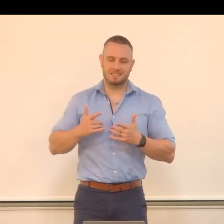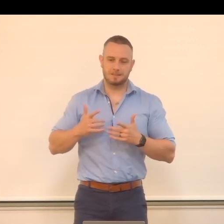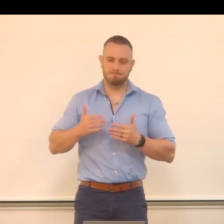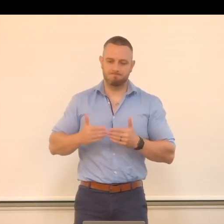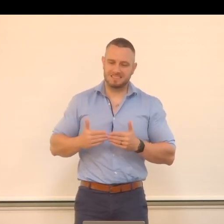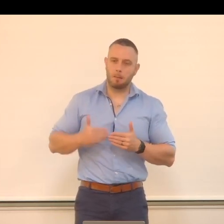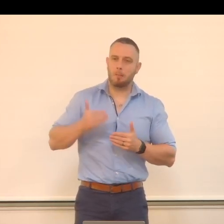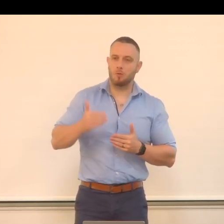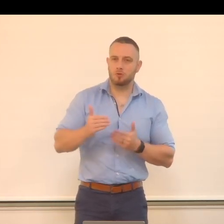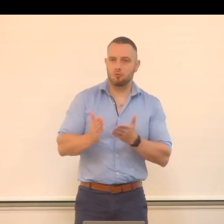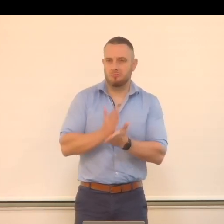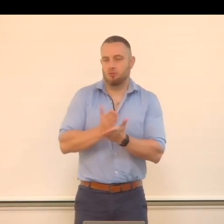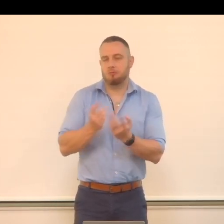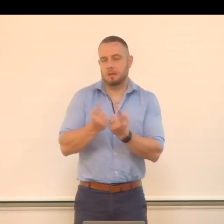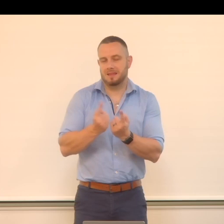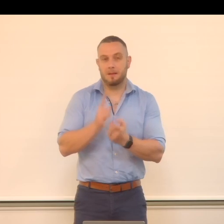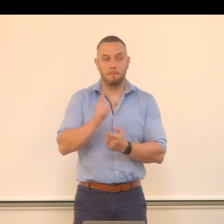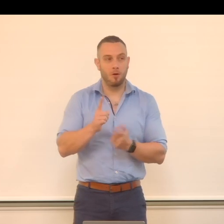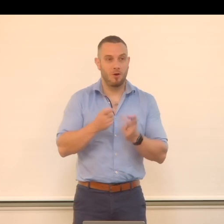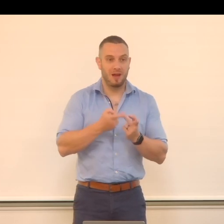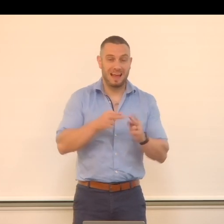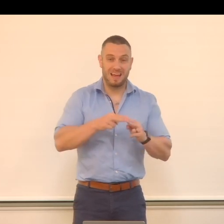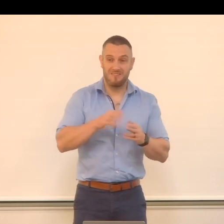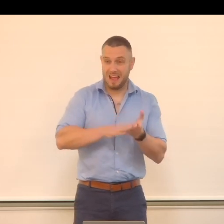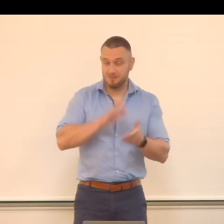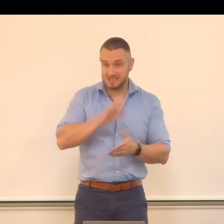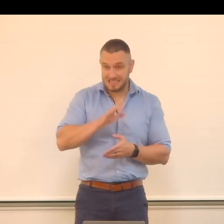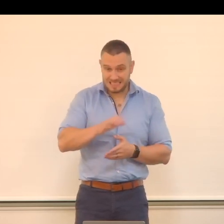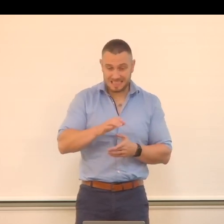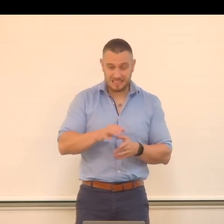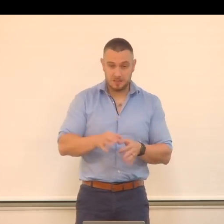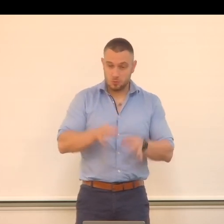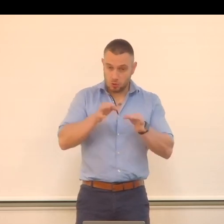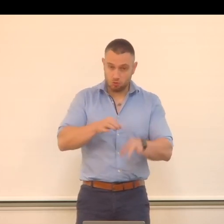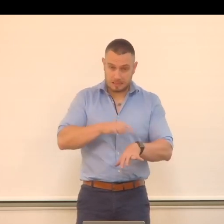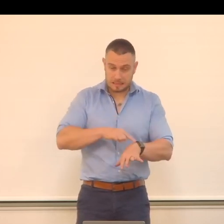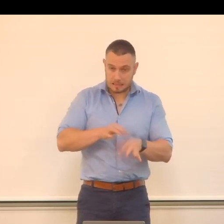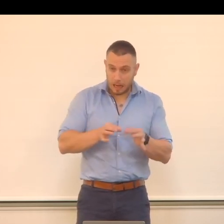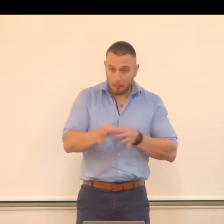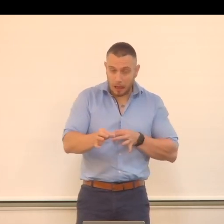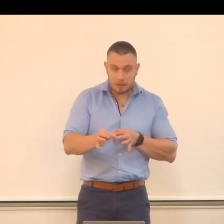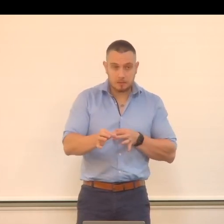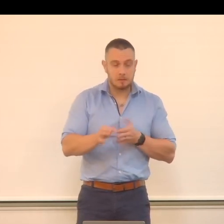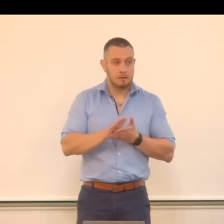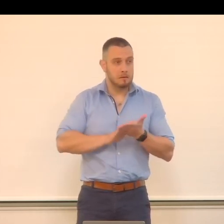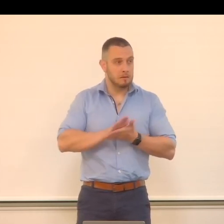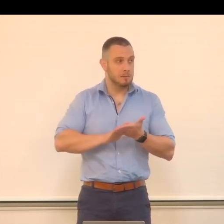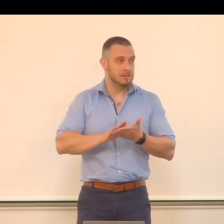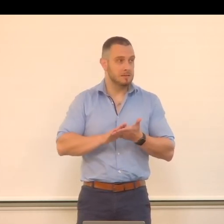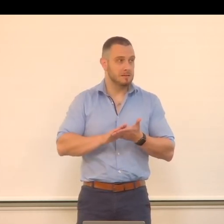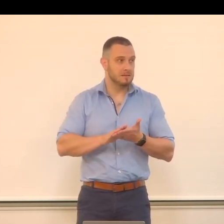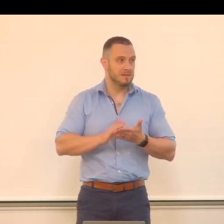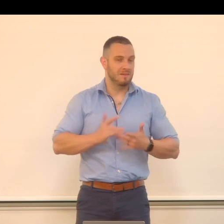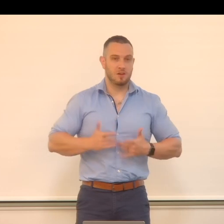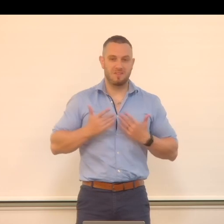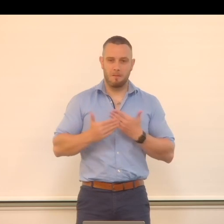spectrum. But if you had an MCC with a strict timeline, then you're going to even feel more like